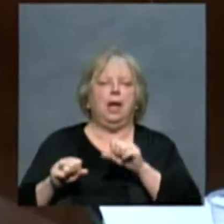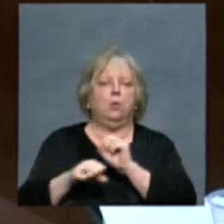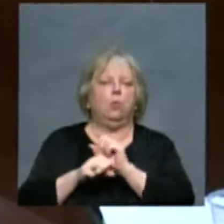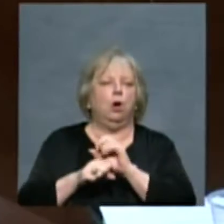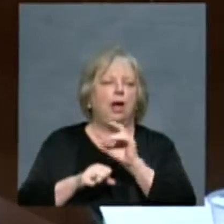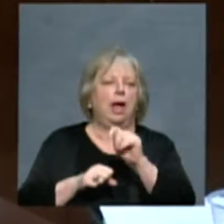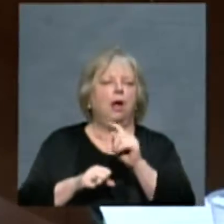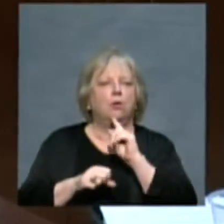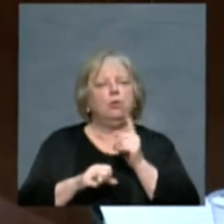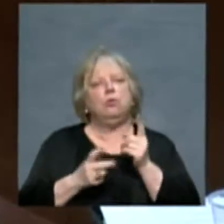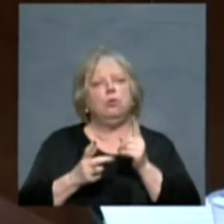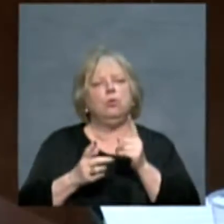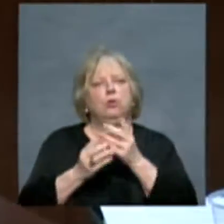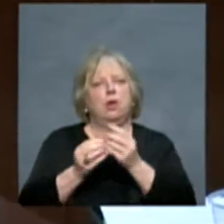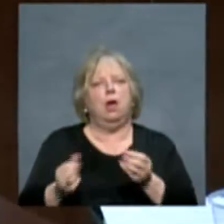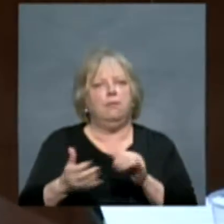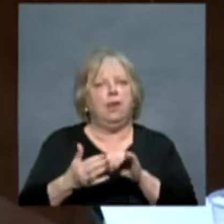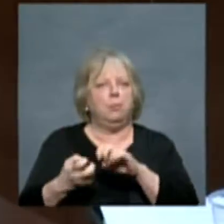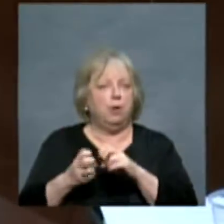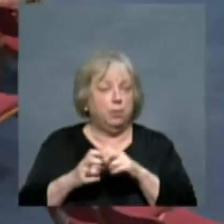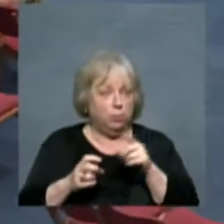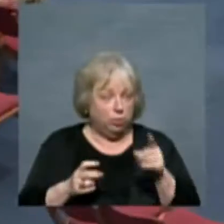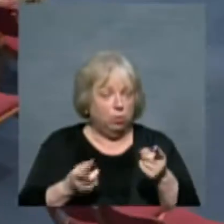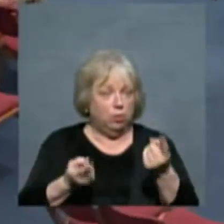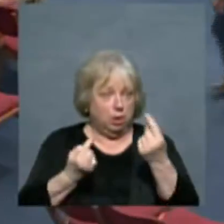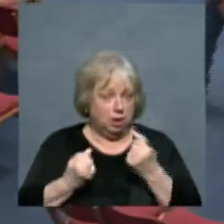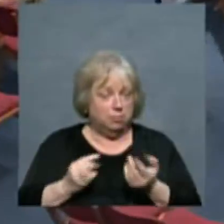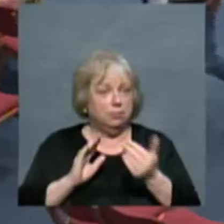overcome that. Would you come back up, please?